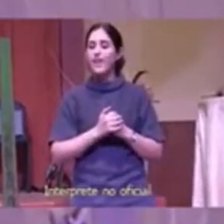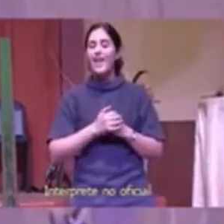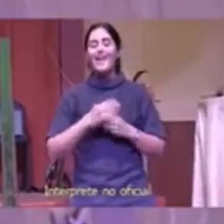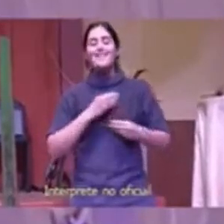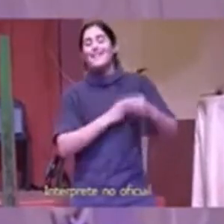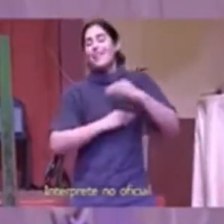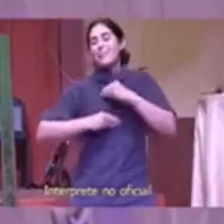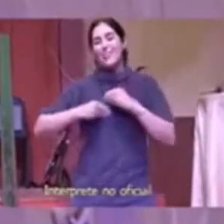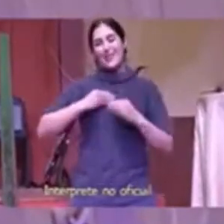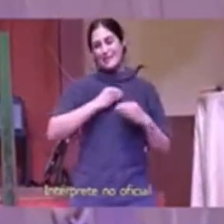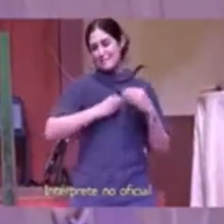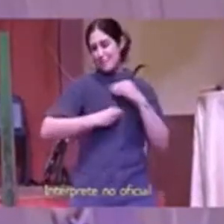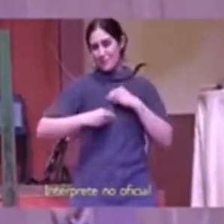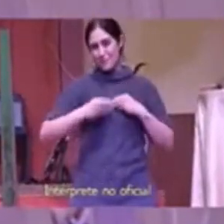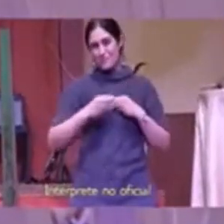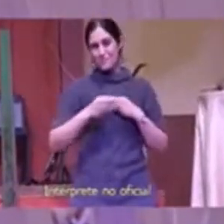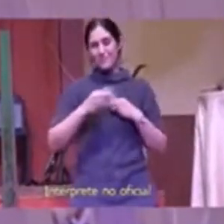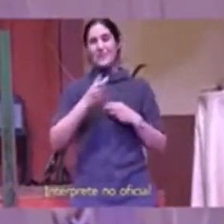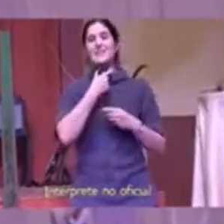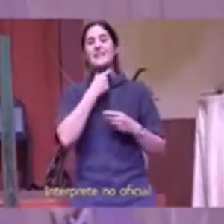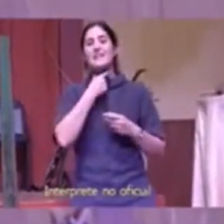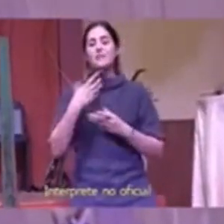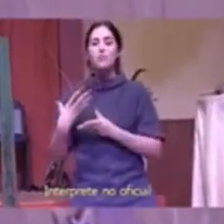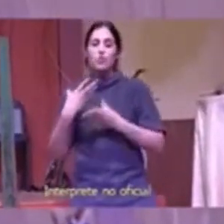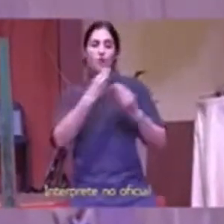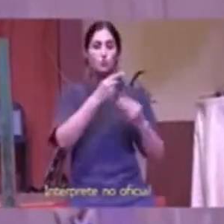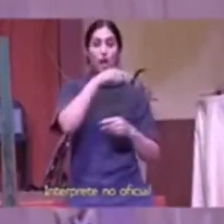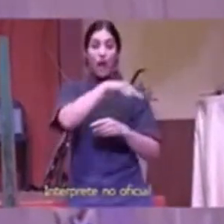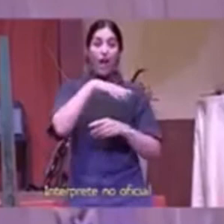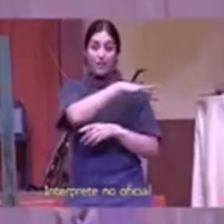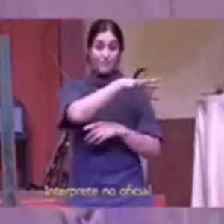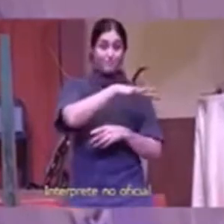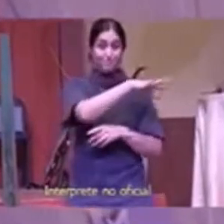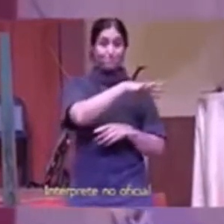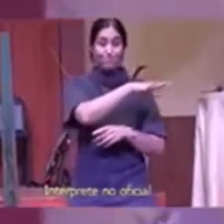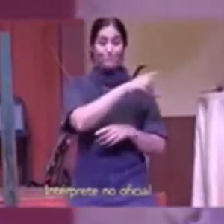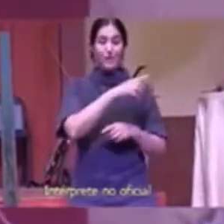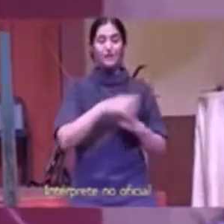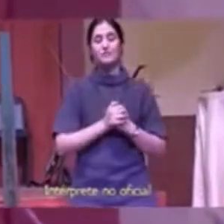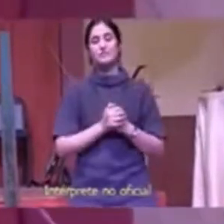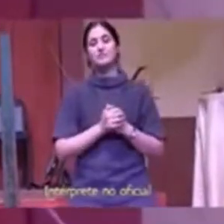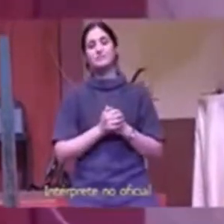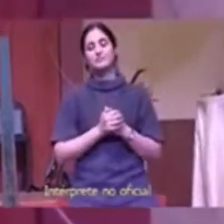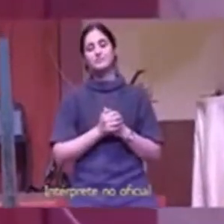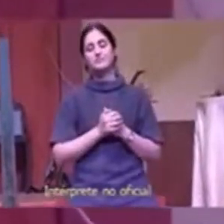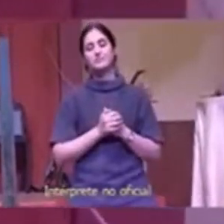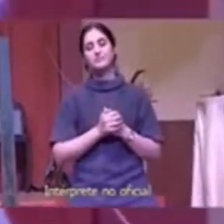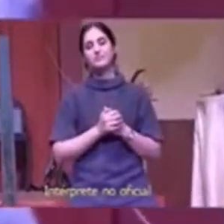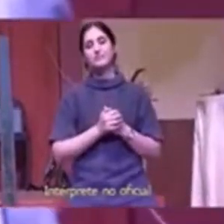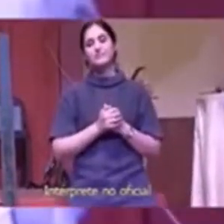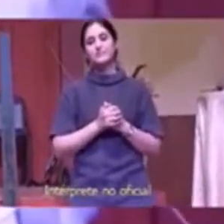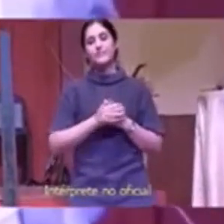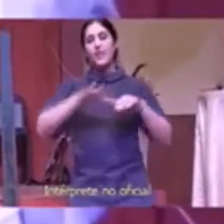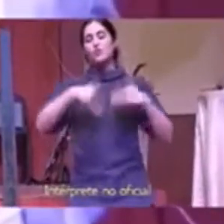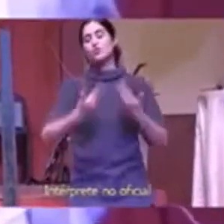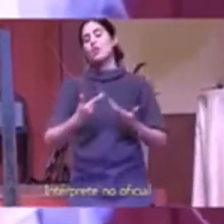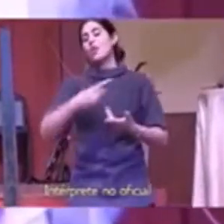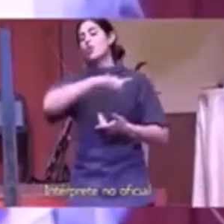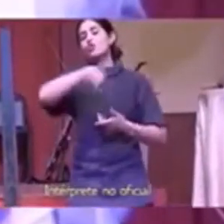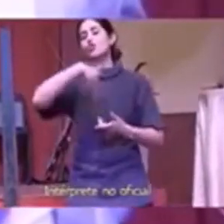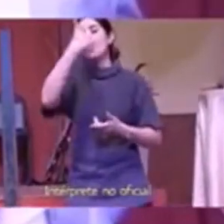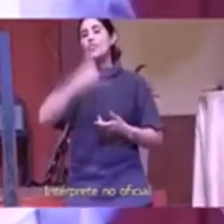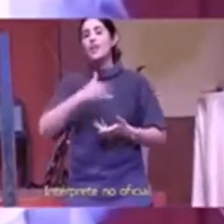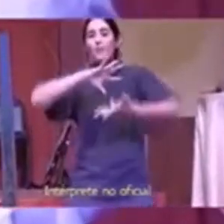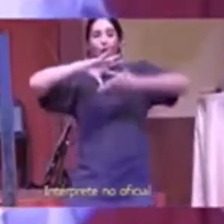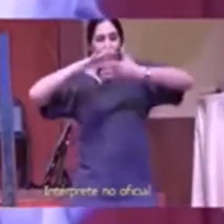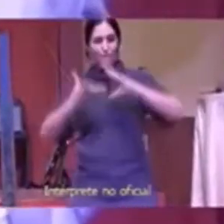comunidad pobre. It's a beautiful heart. Es un corazón hermoso. In fact, we strategize to help their poverty. De hecho, tenemos estrategias para